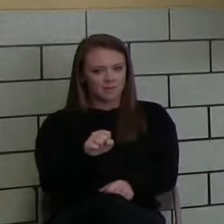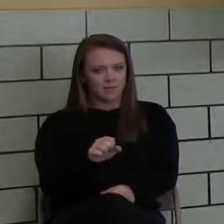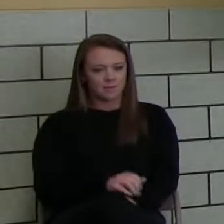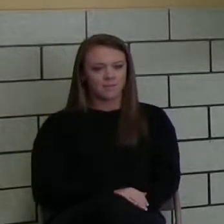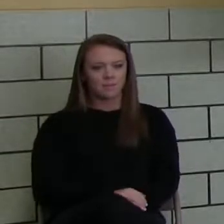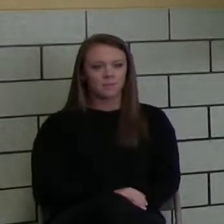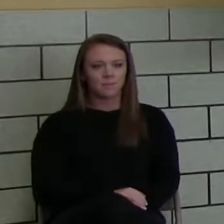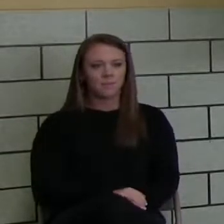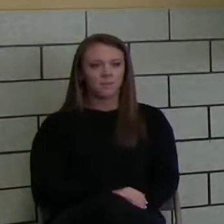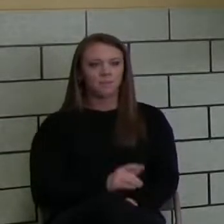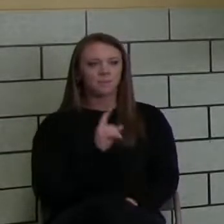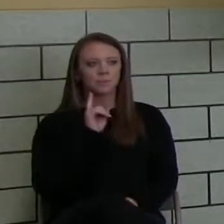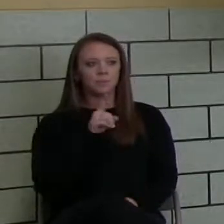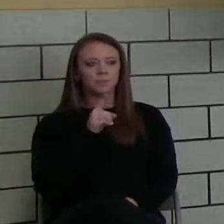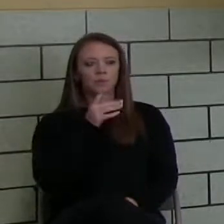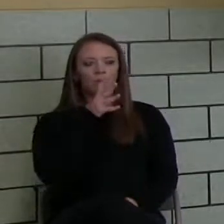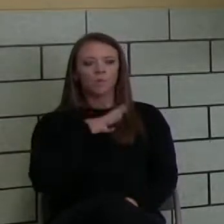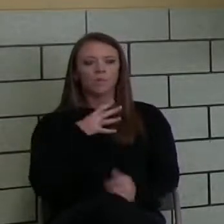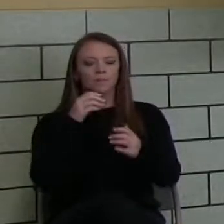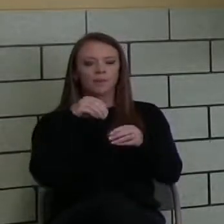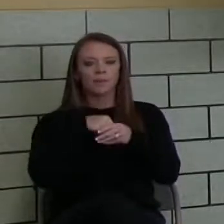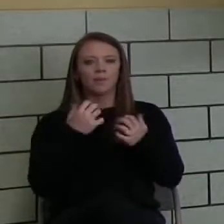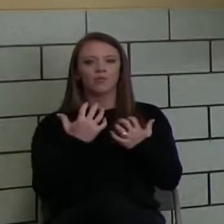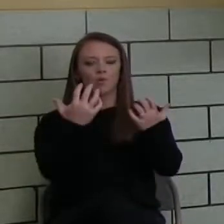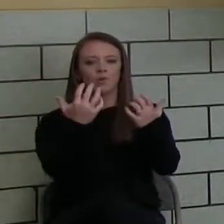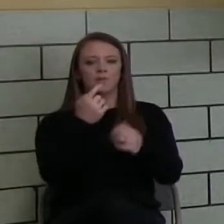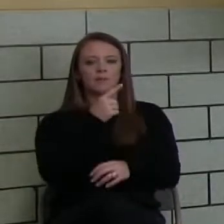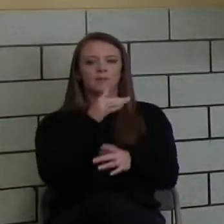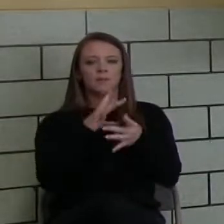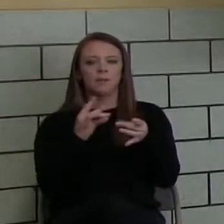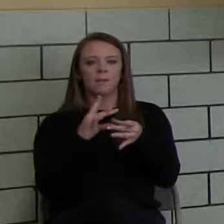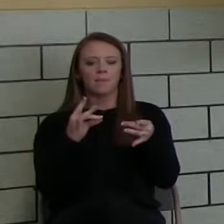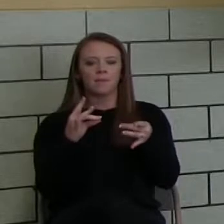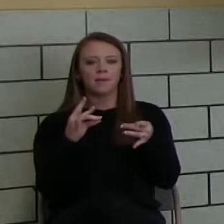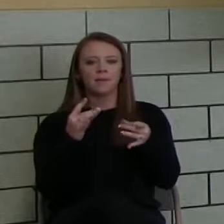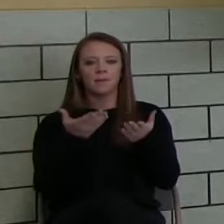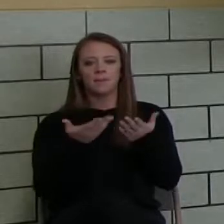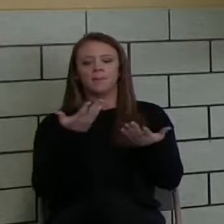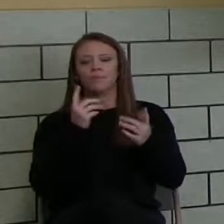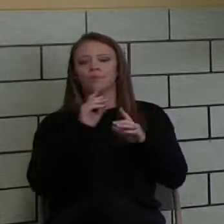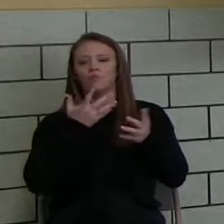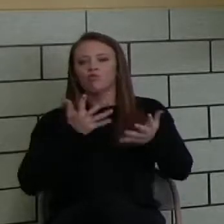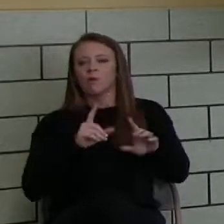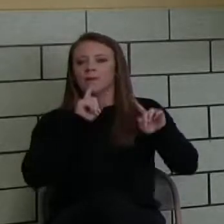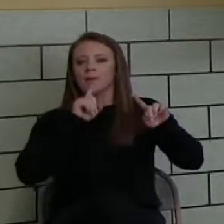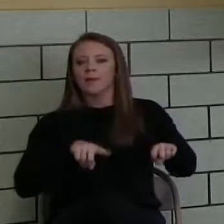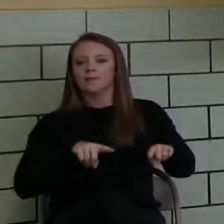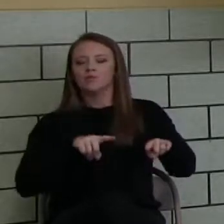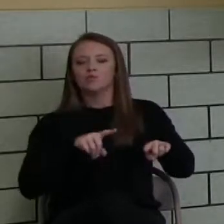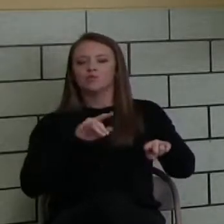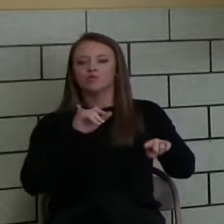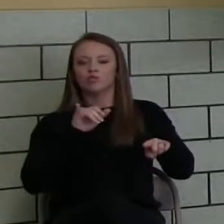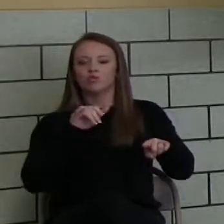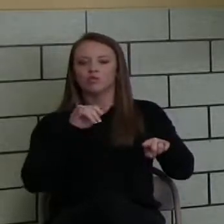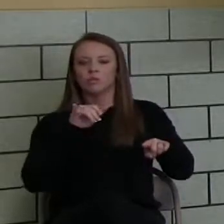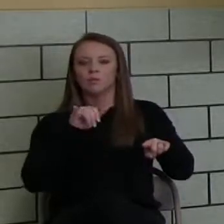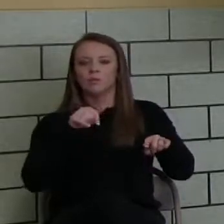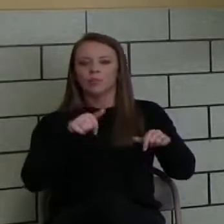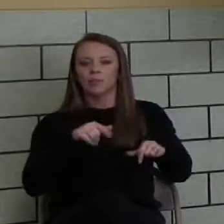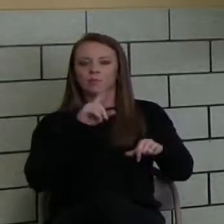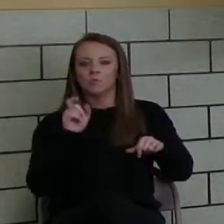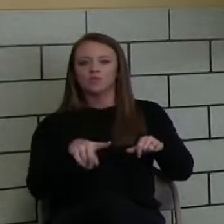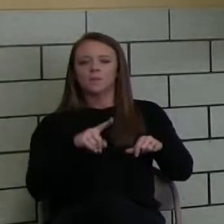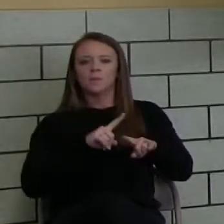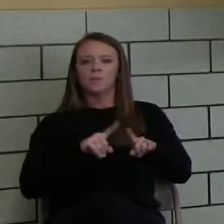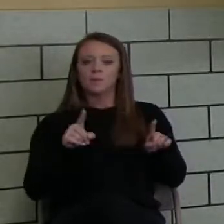Yes. And maybe this has been answered before, this is my first experience with any of the streetscape discussion. There are